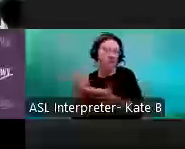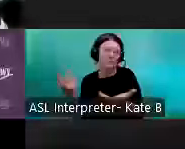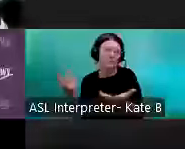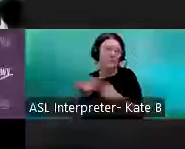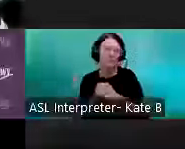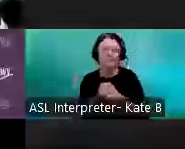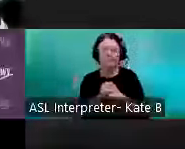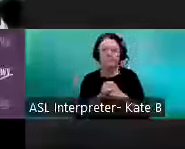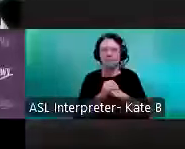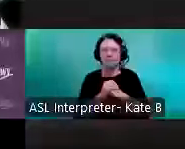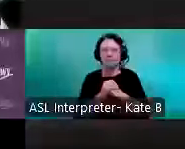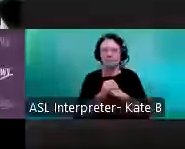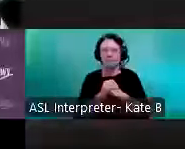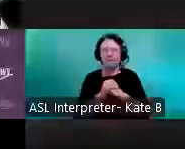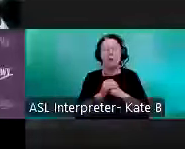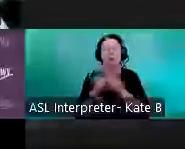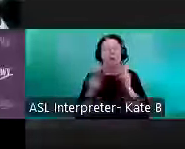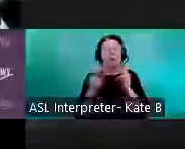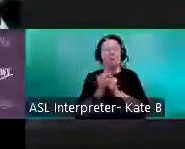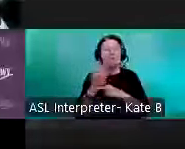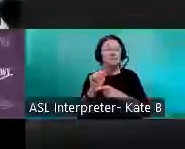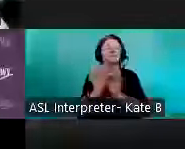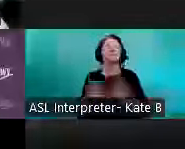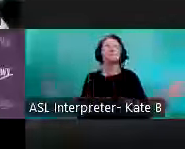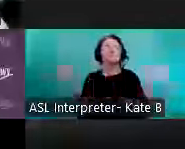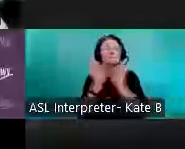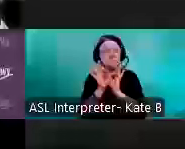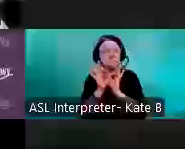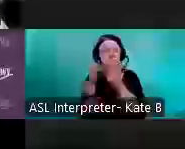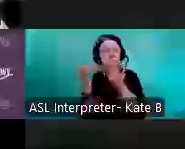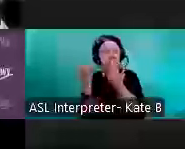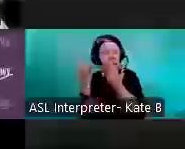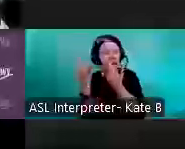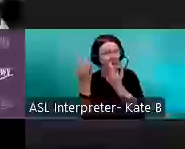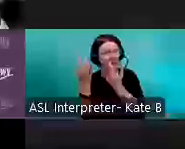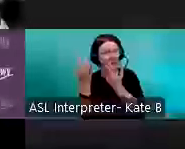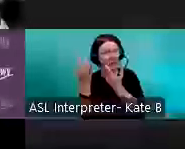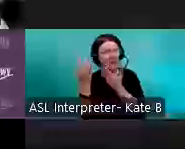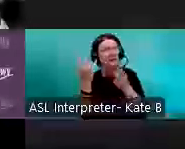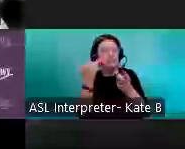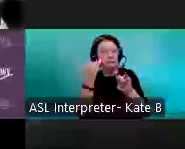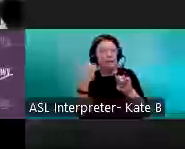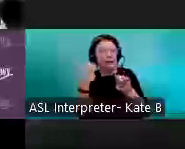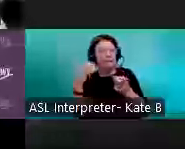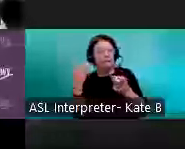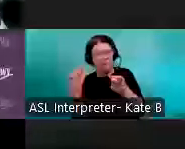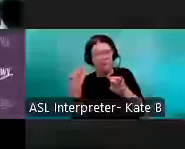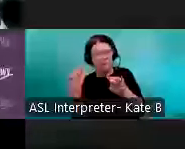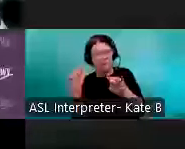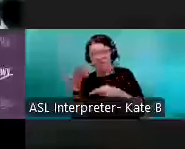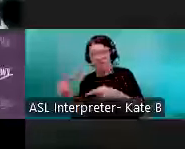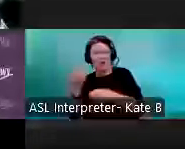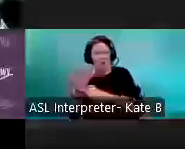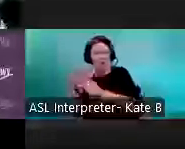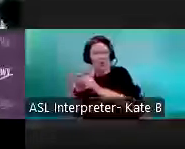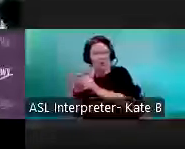And people with disabilities are especially important because, if you're a person with a disability and are at the polling place,